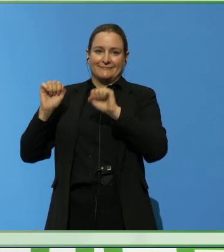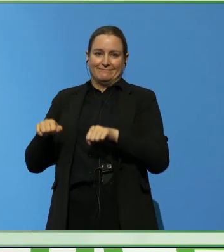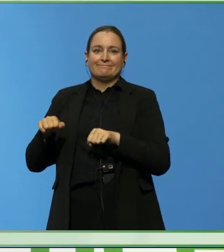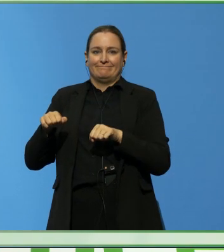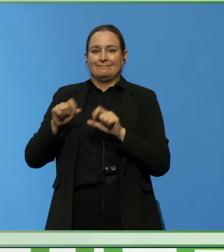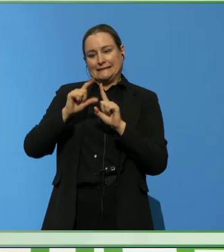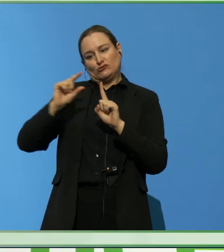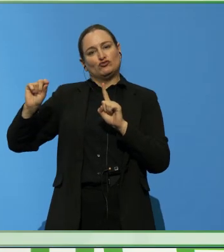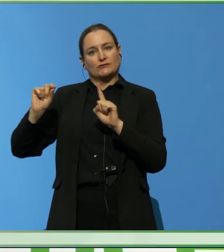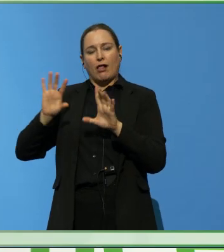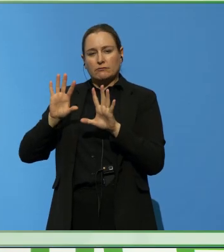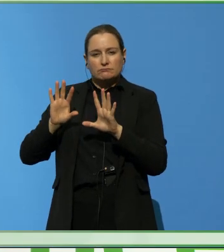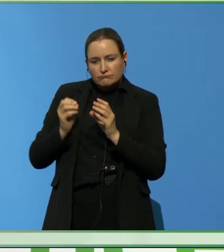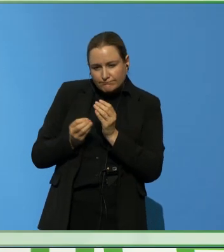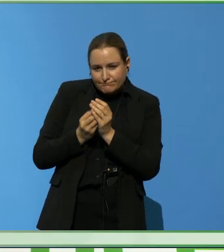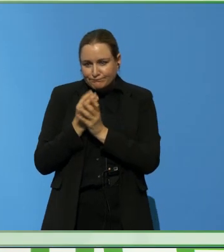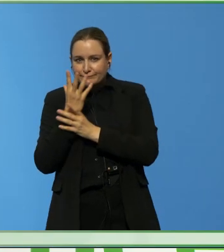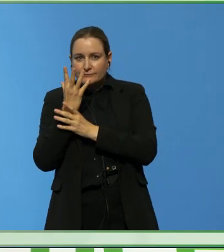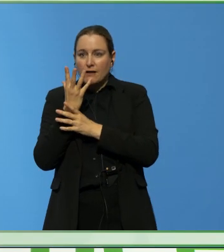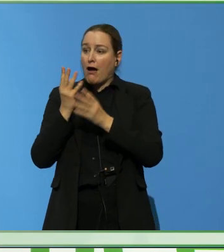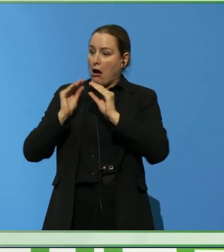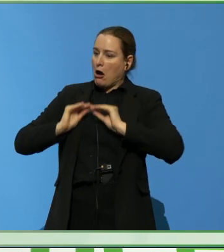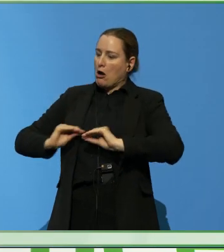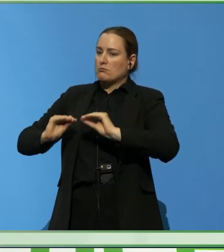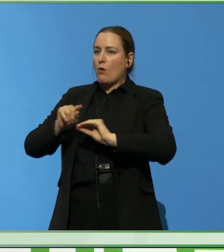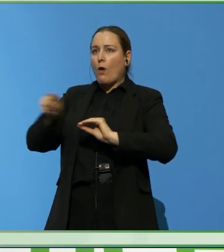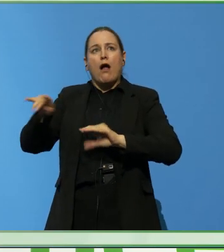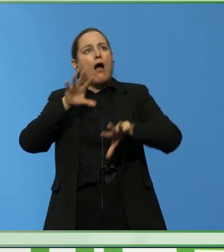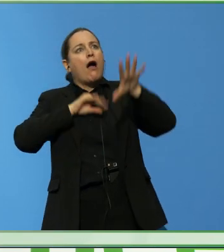their digital skills education. Thank you.